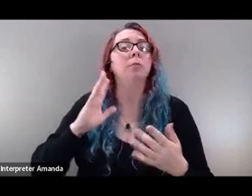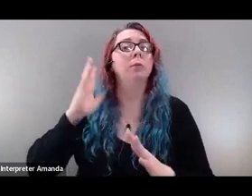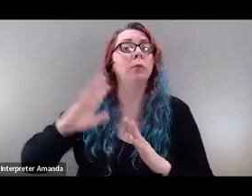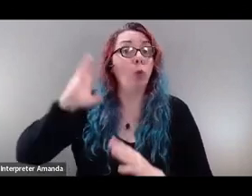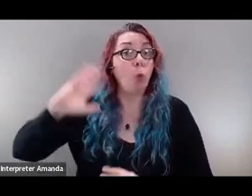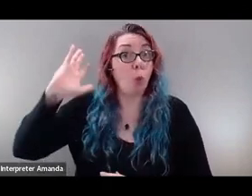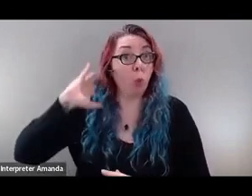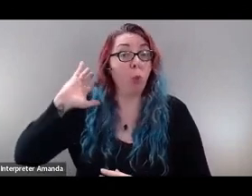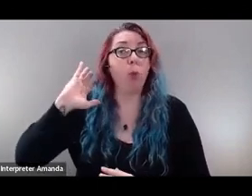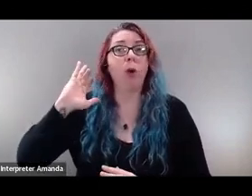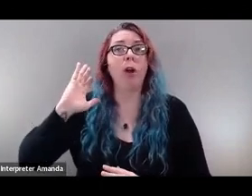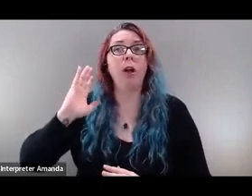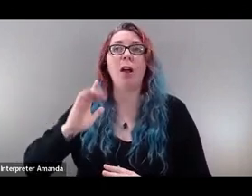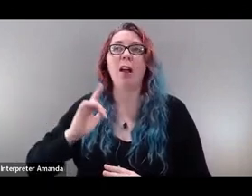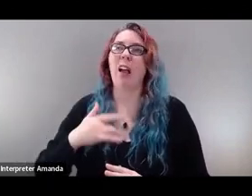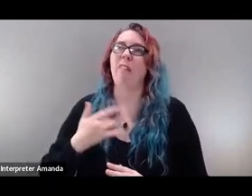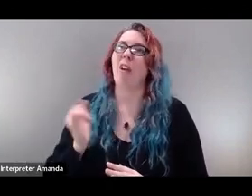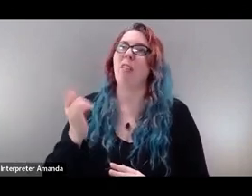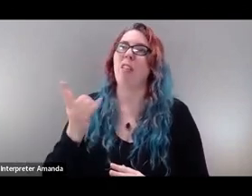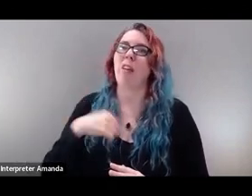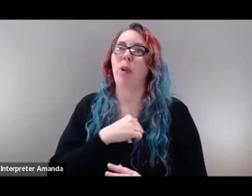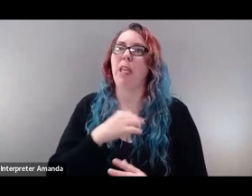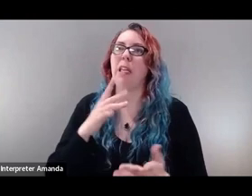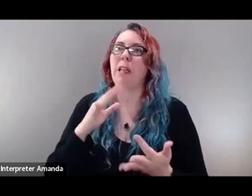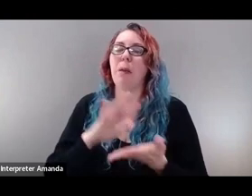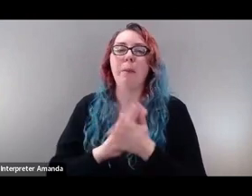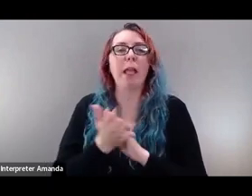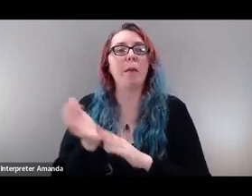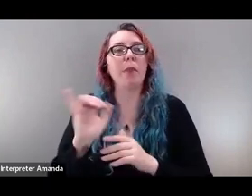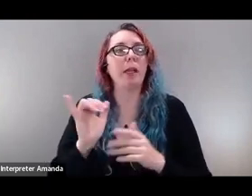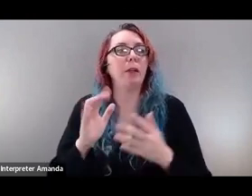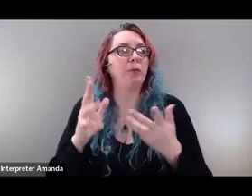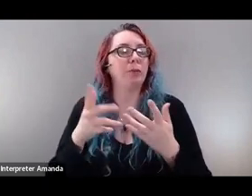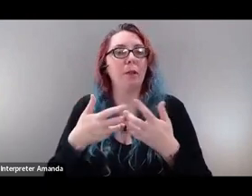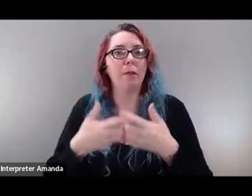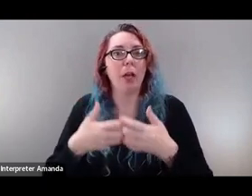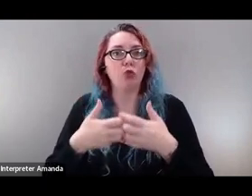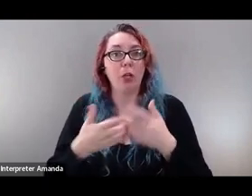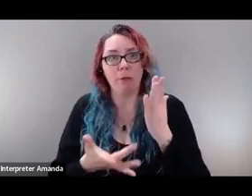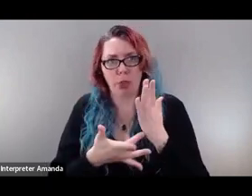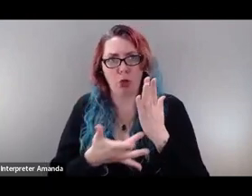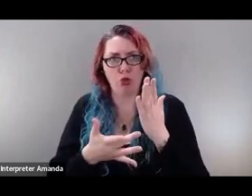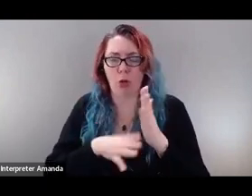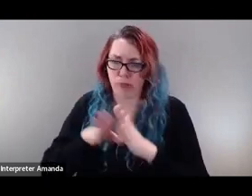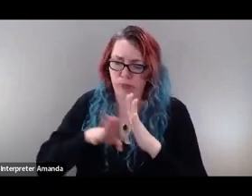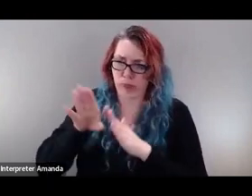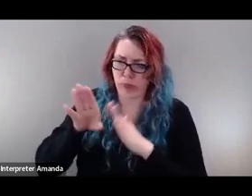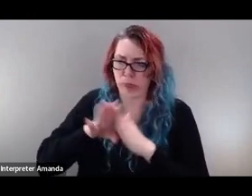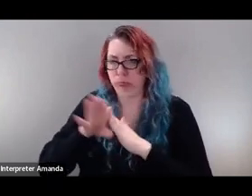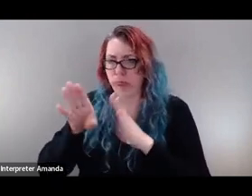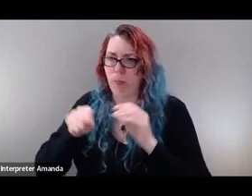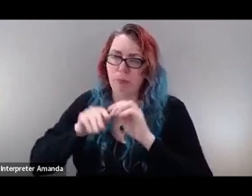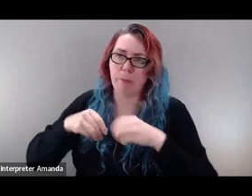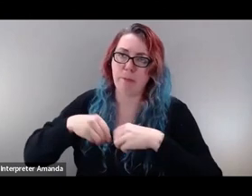I kind of felt like we became like a technology factory. Like, and it was really frustrating because I'm like, why are we just like pumping out